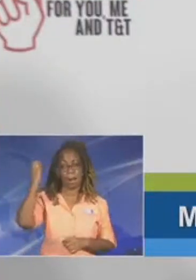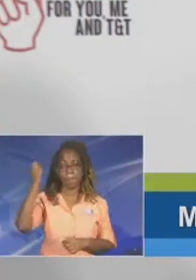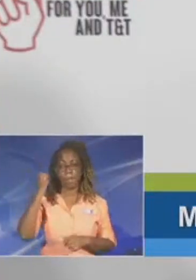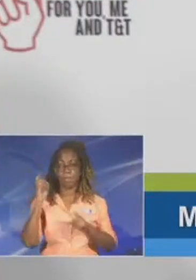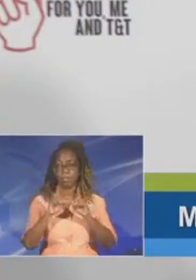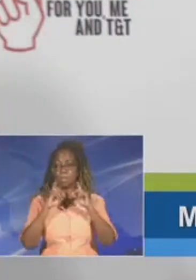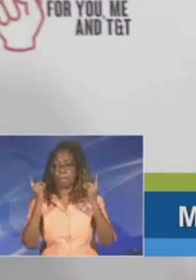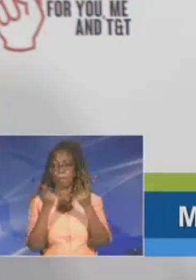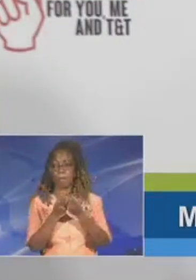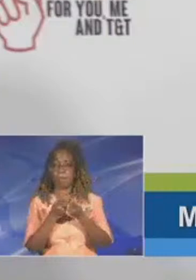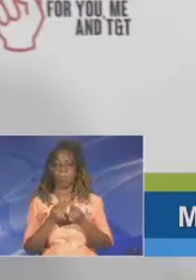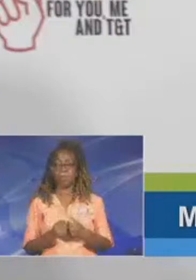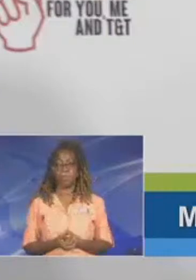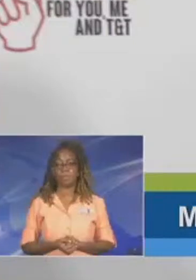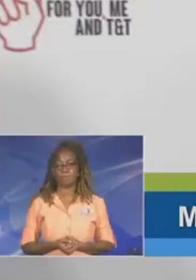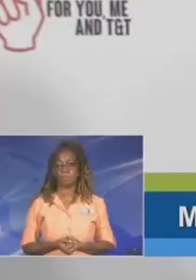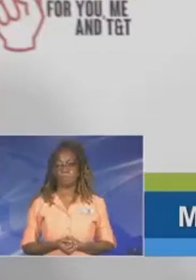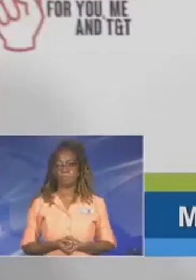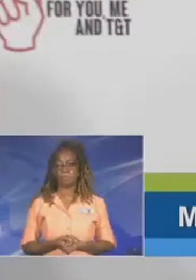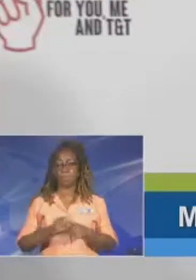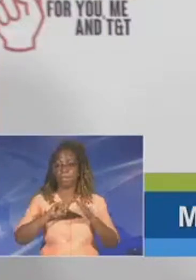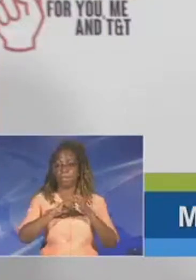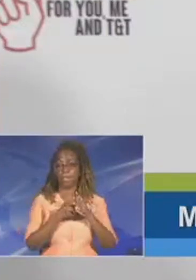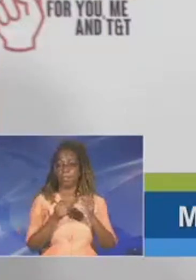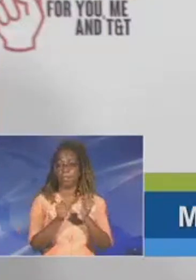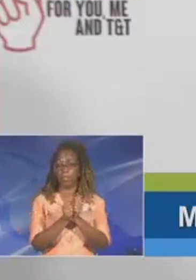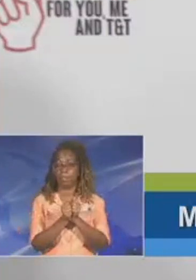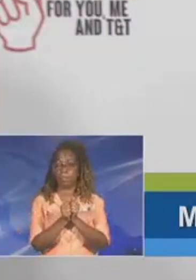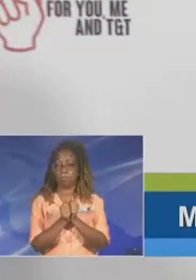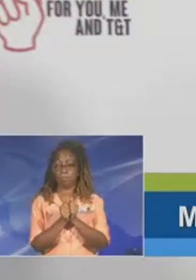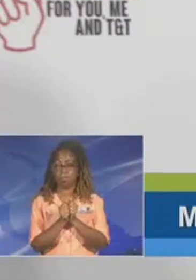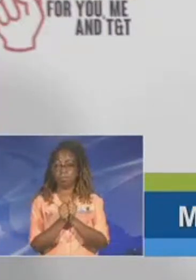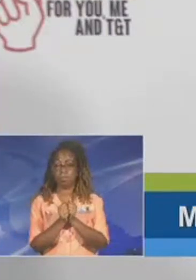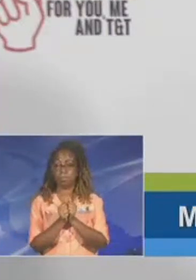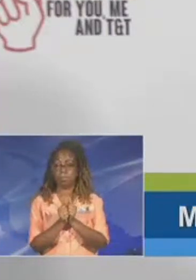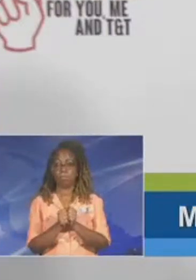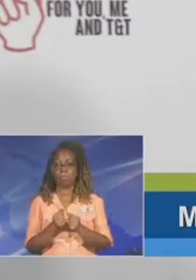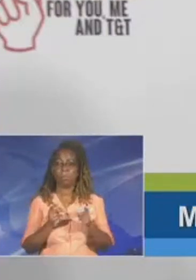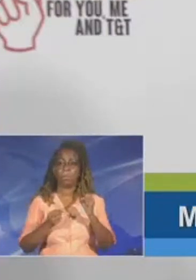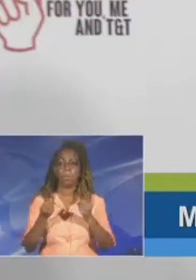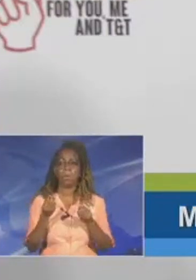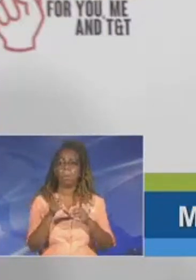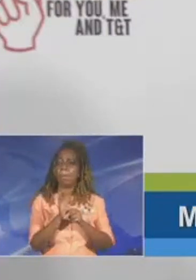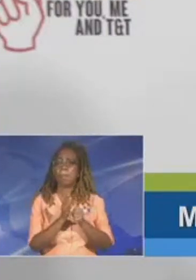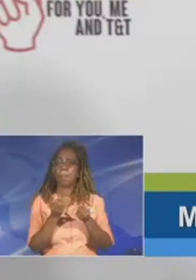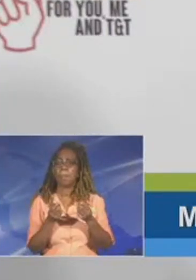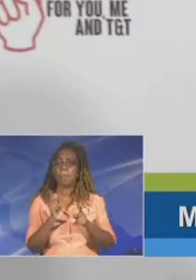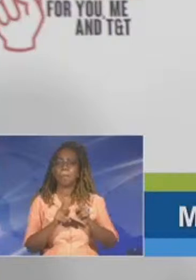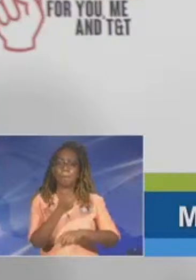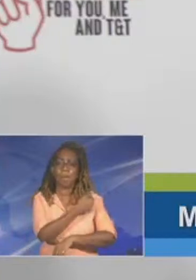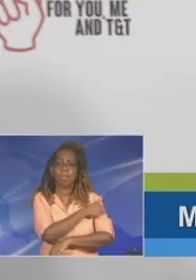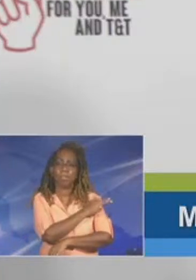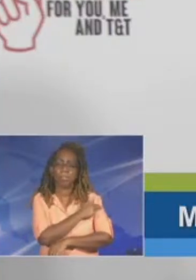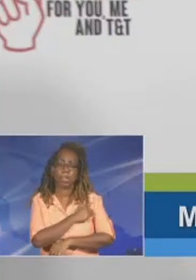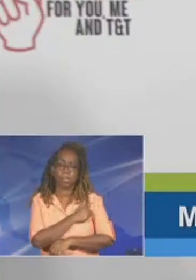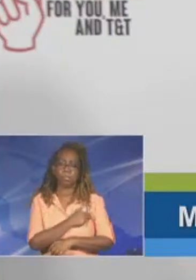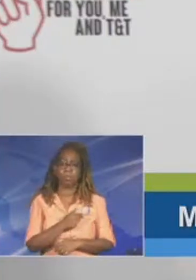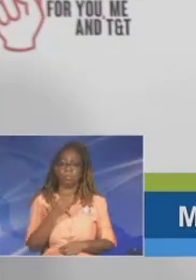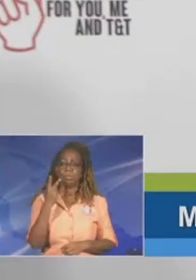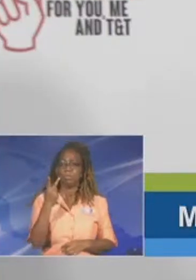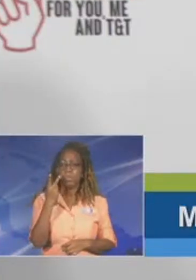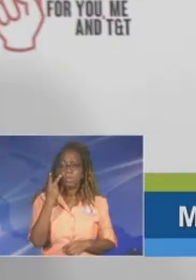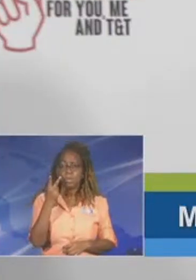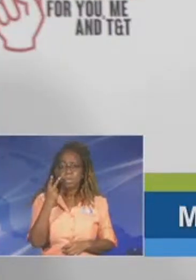departments. So I'll start with the hospitals in the parallel healthcare system, and we have noticed positive trends for the